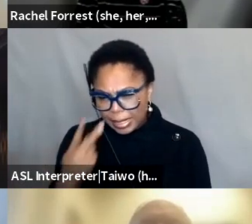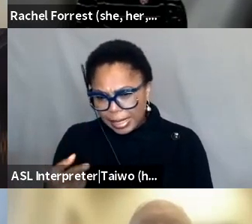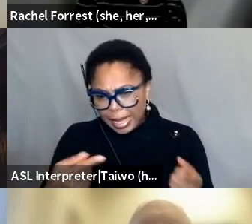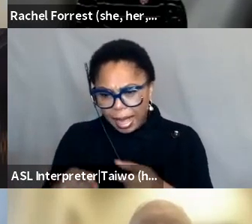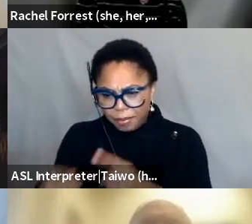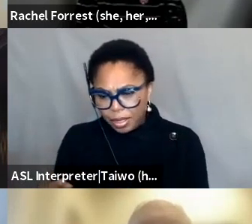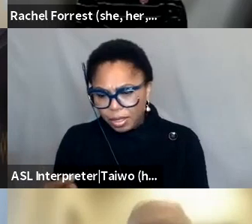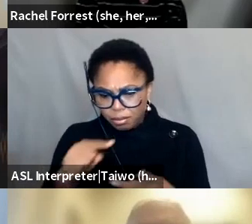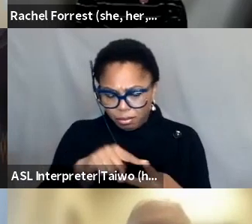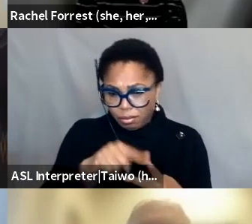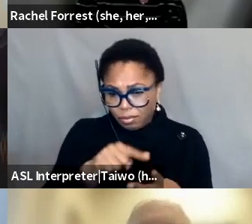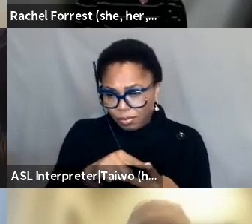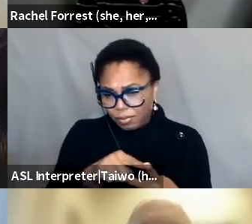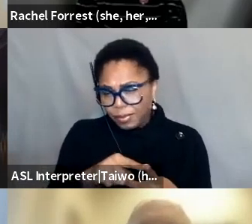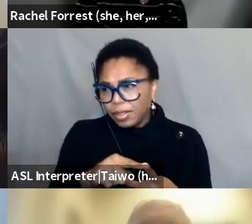There's one thing that's like